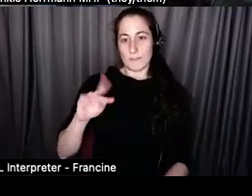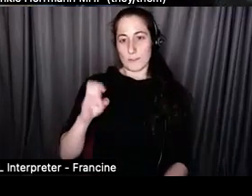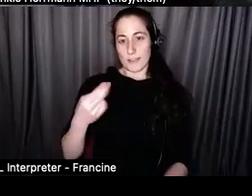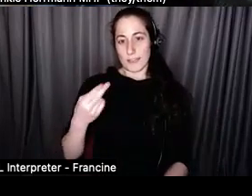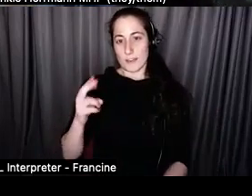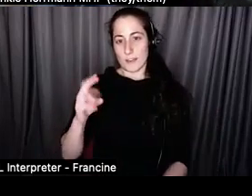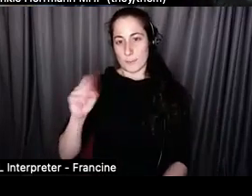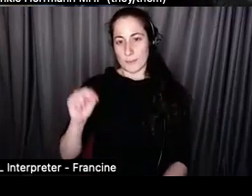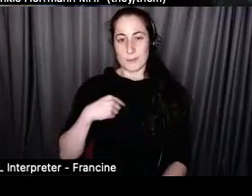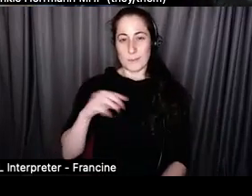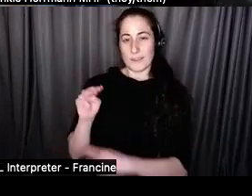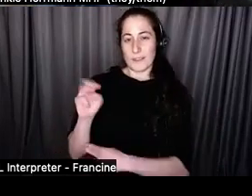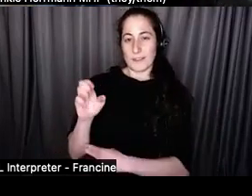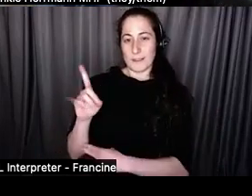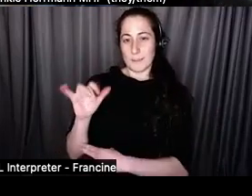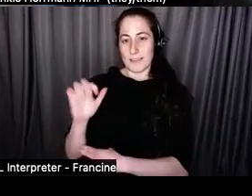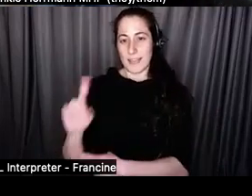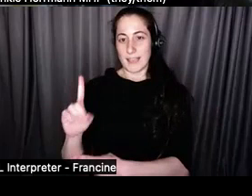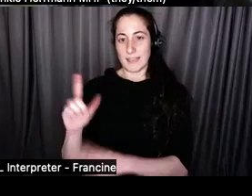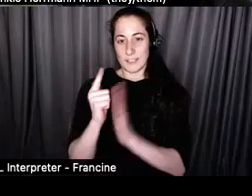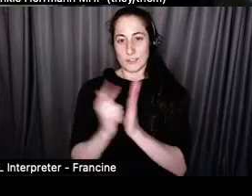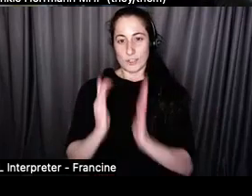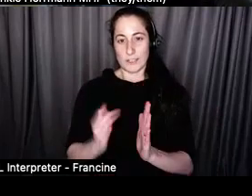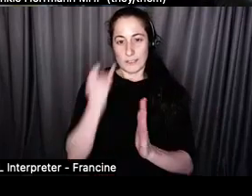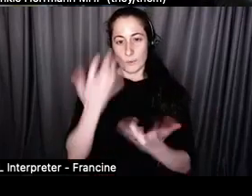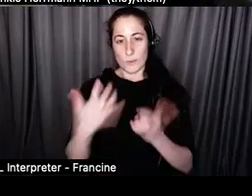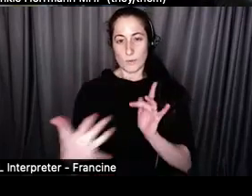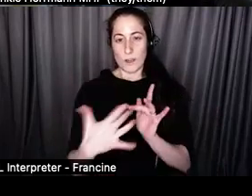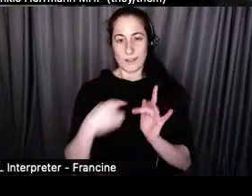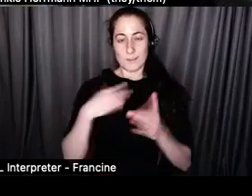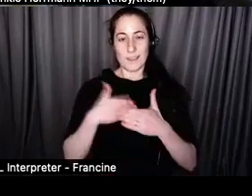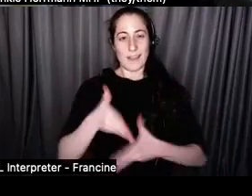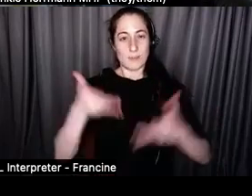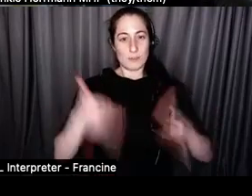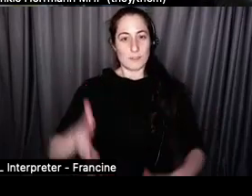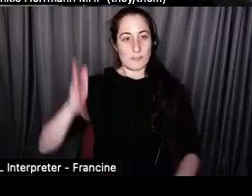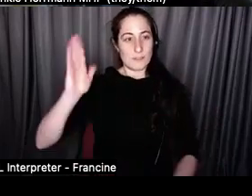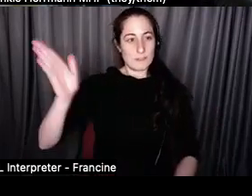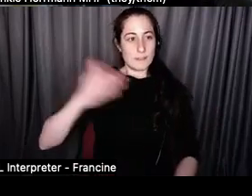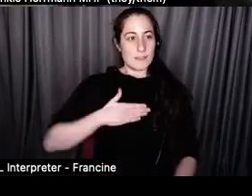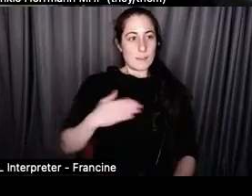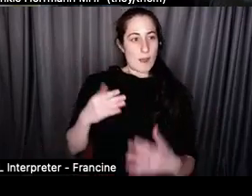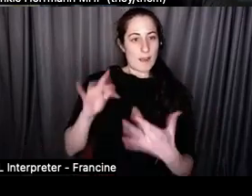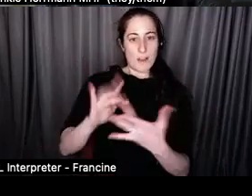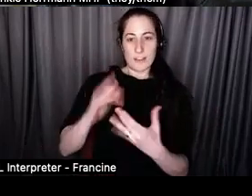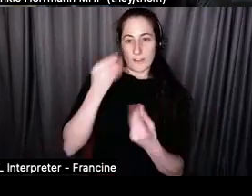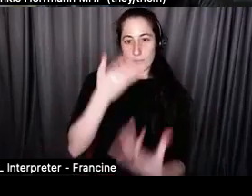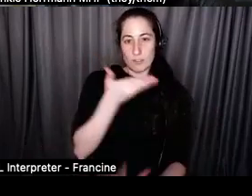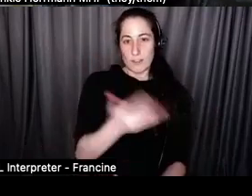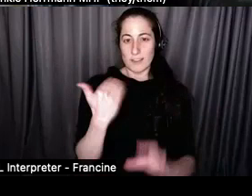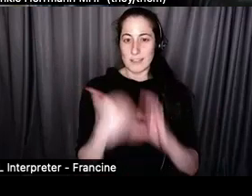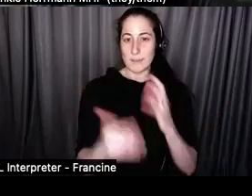attorney. If you want to reach me individually after the presentation, my information is right there. Email is the fastest, but phone calls work too.